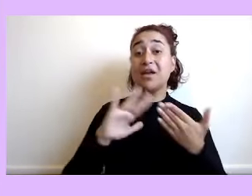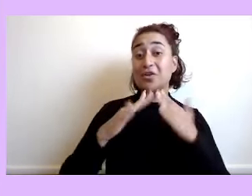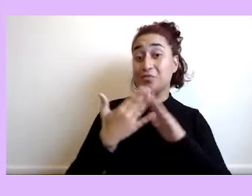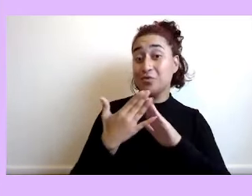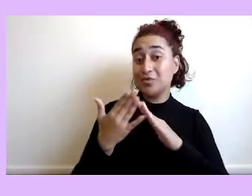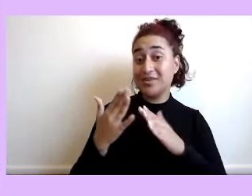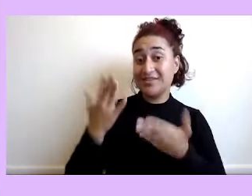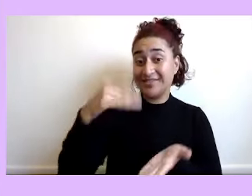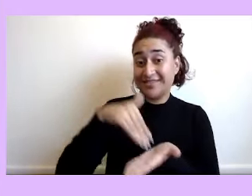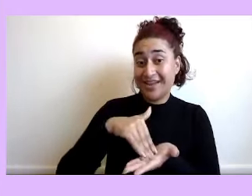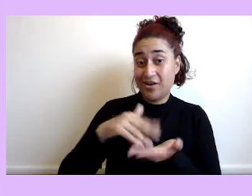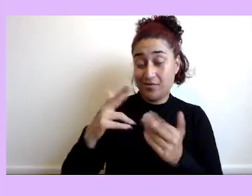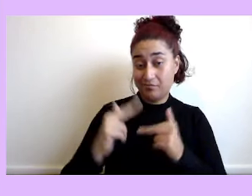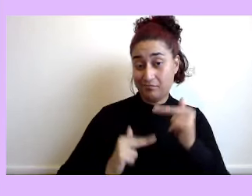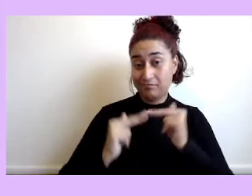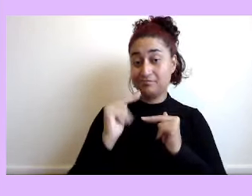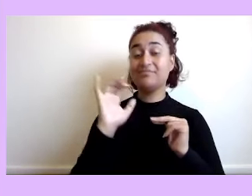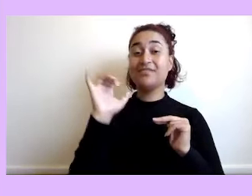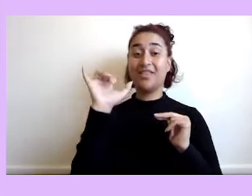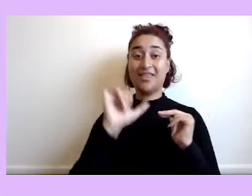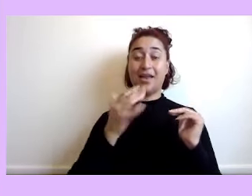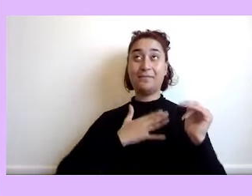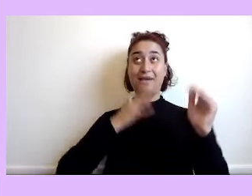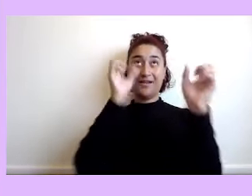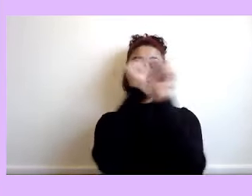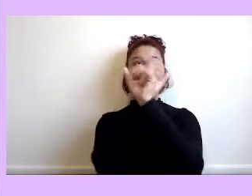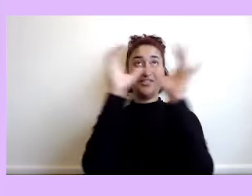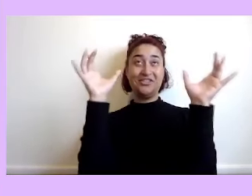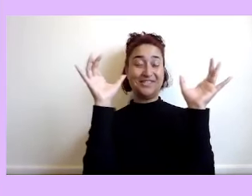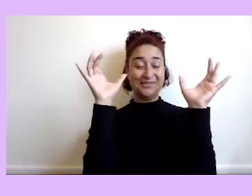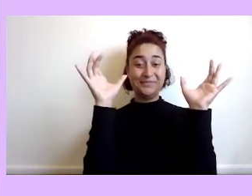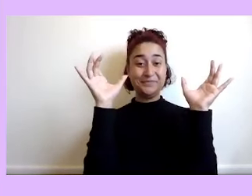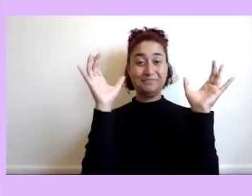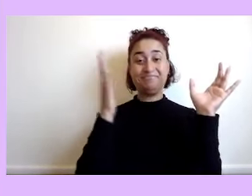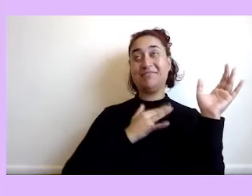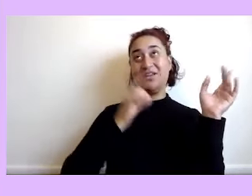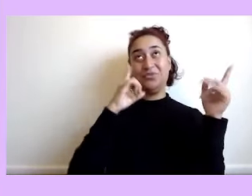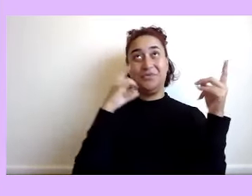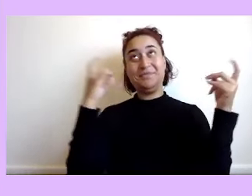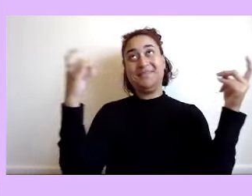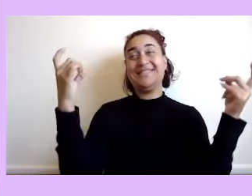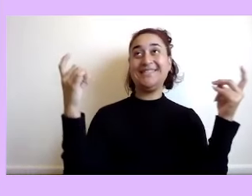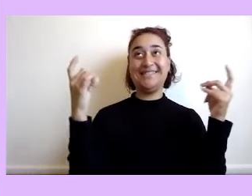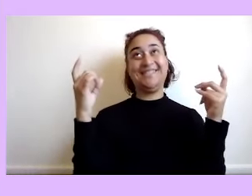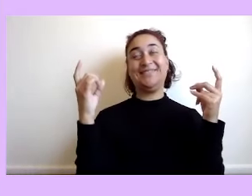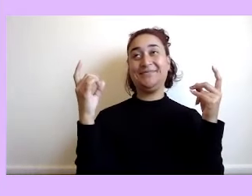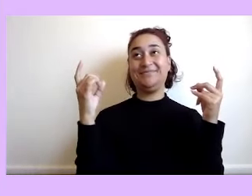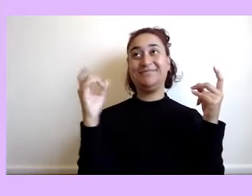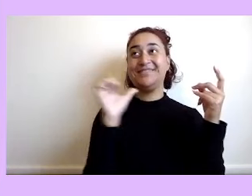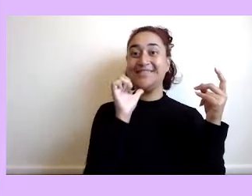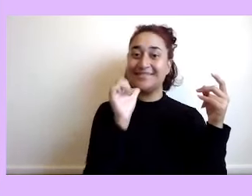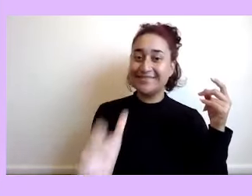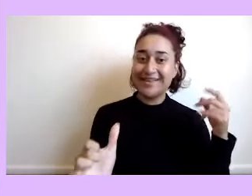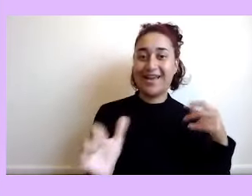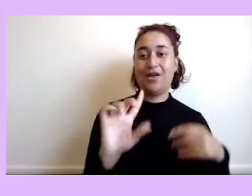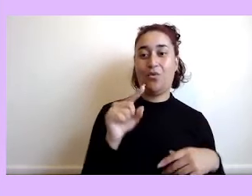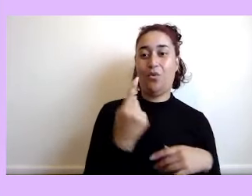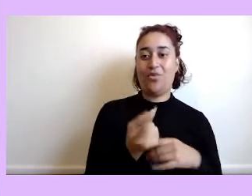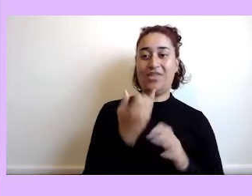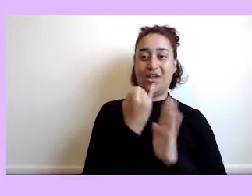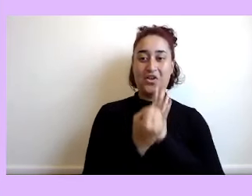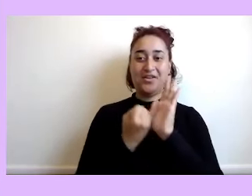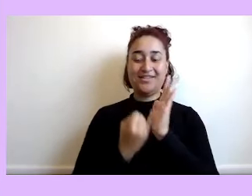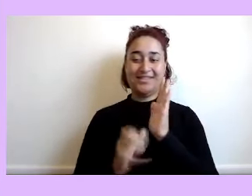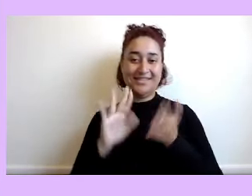that community center, in my visioning and in my dreams, is not just an artistic community